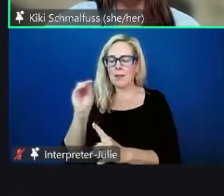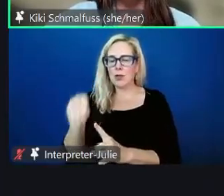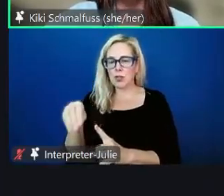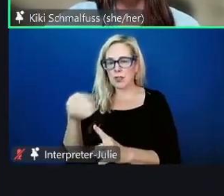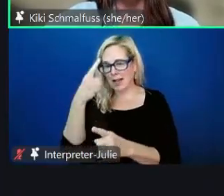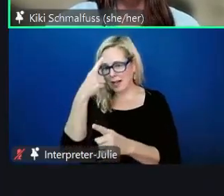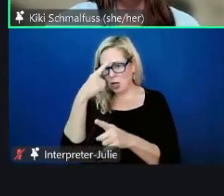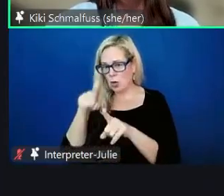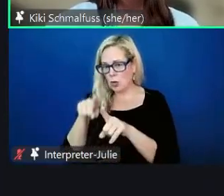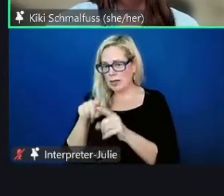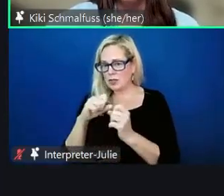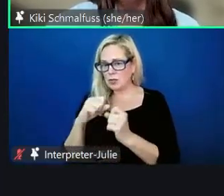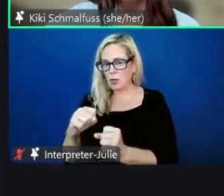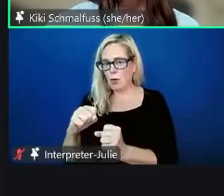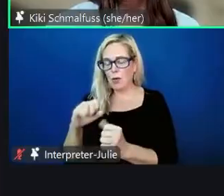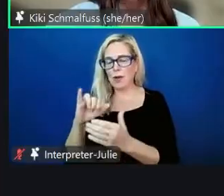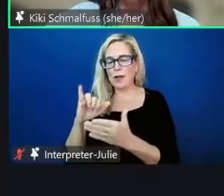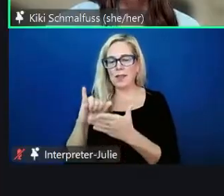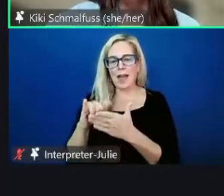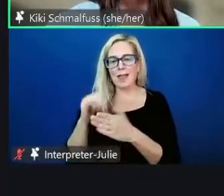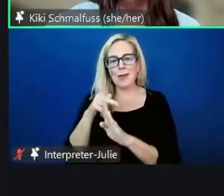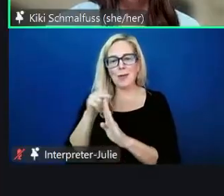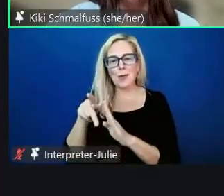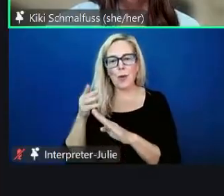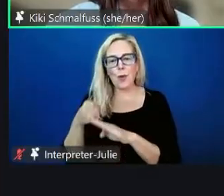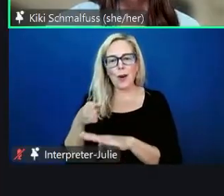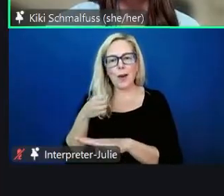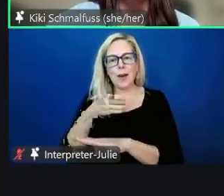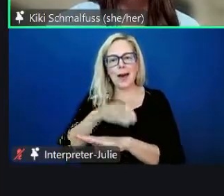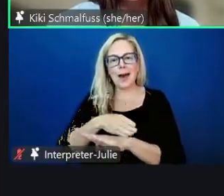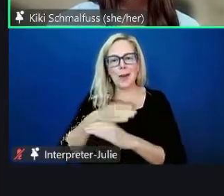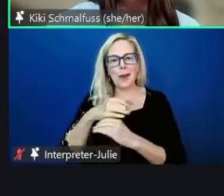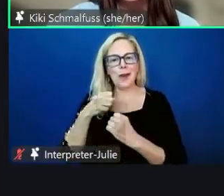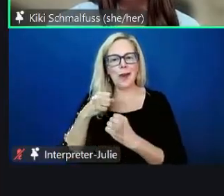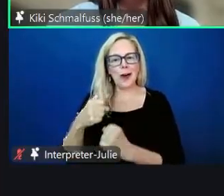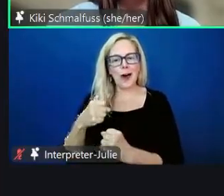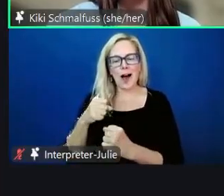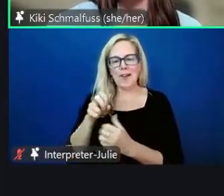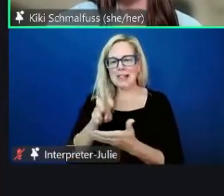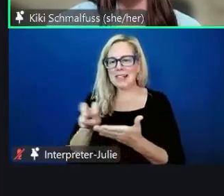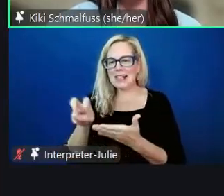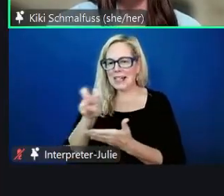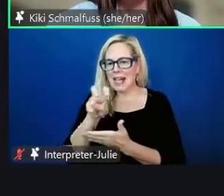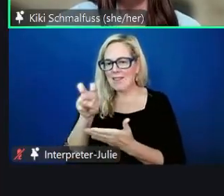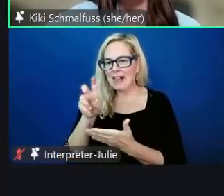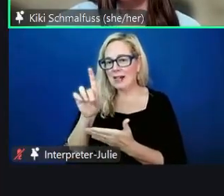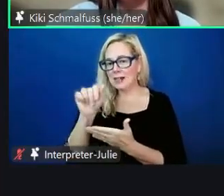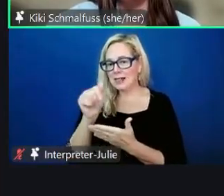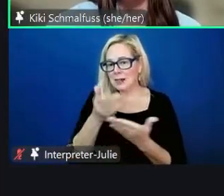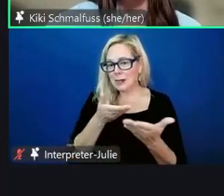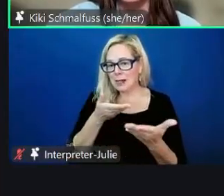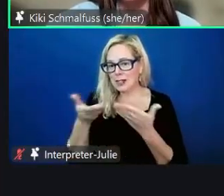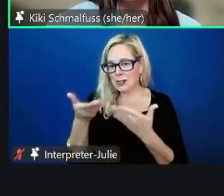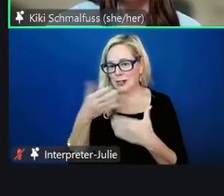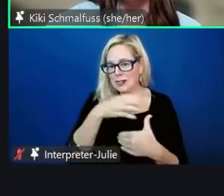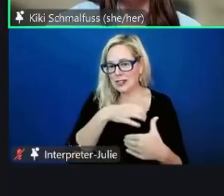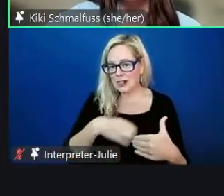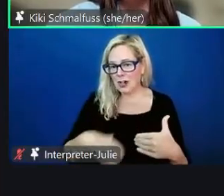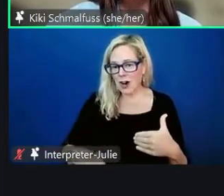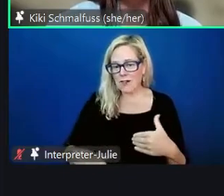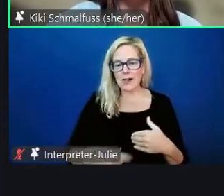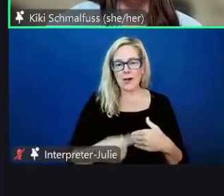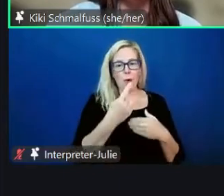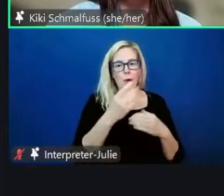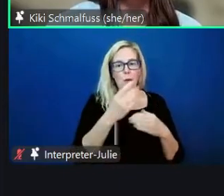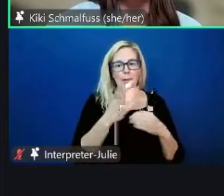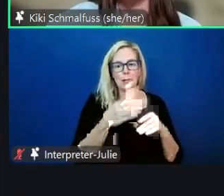agree that the program increased their confidence in navigating disability-related services at Harvard, and one person disagreed or strongly